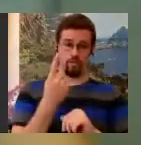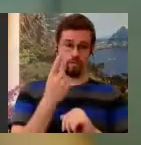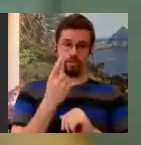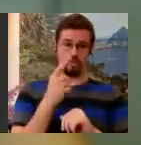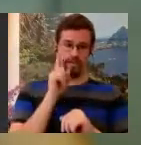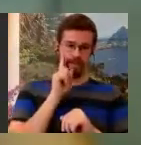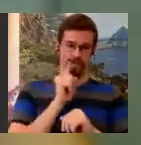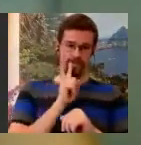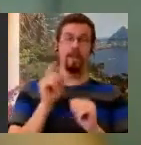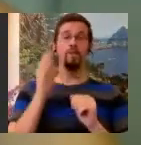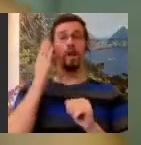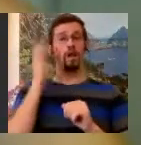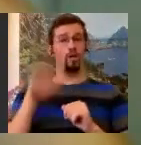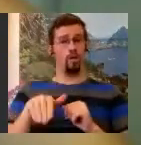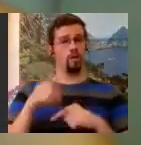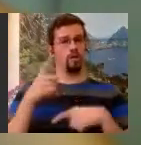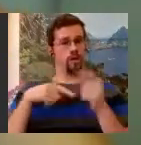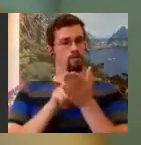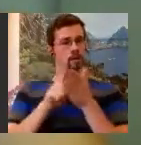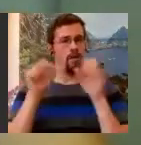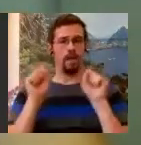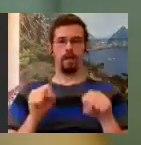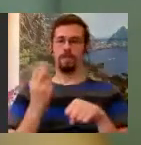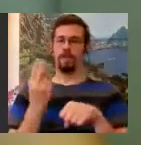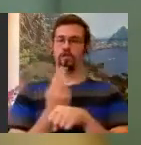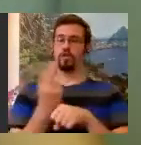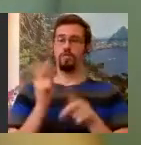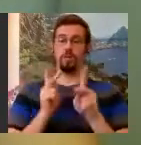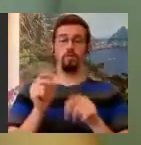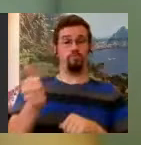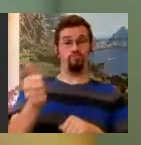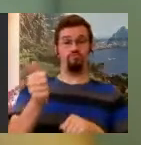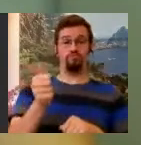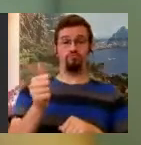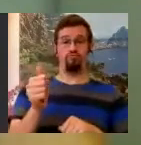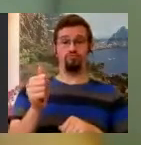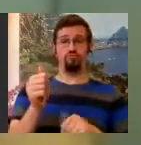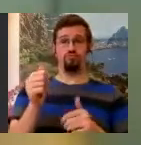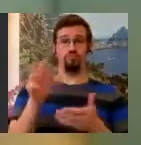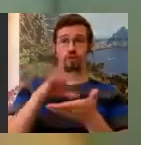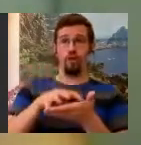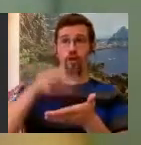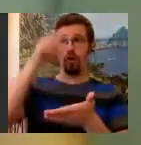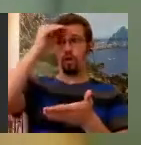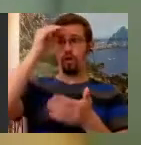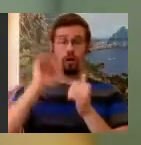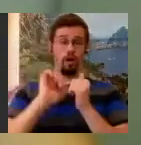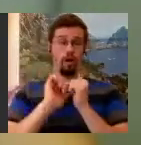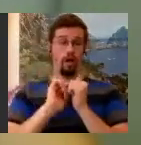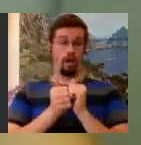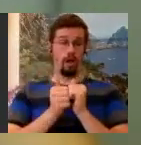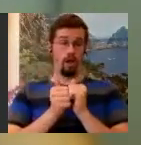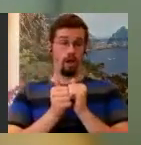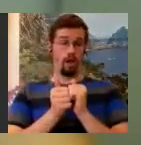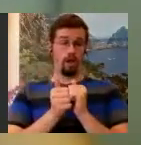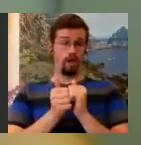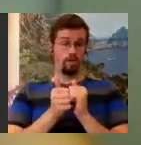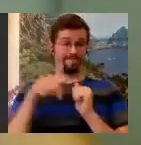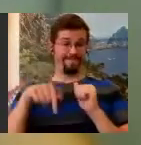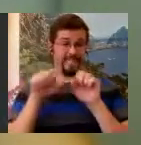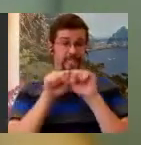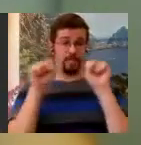also from people that just want to learn how to use this system